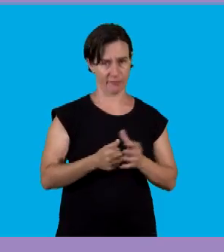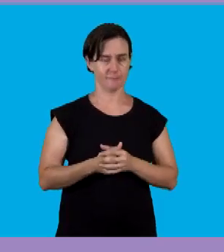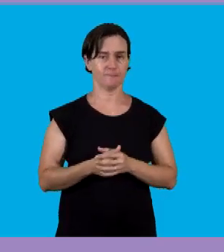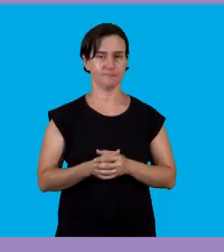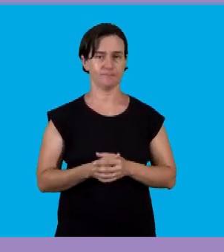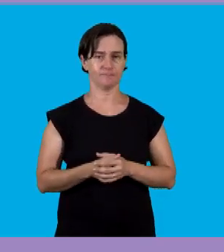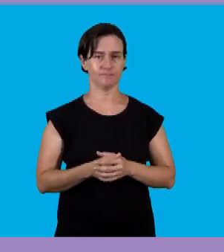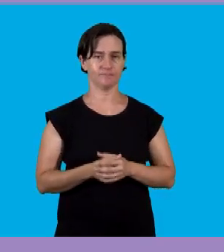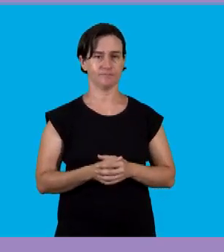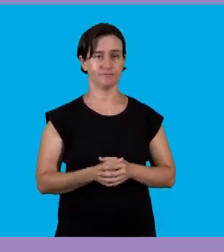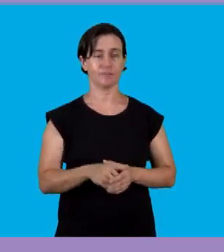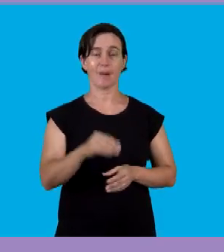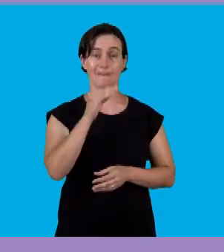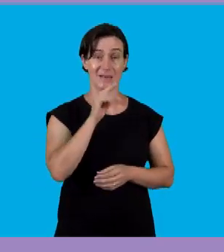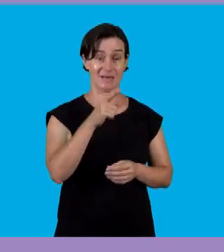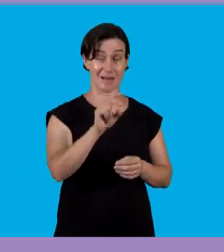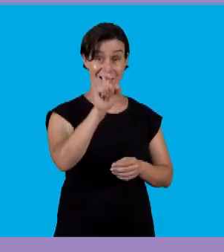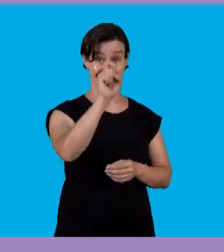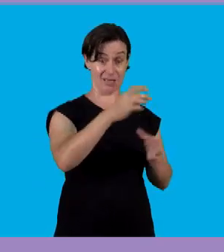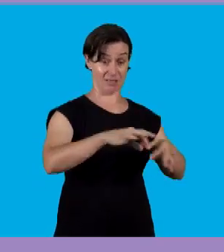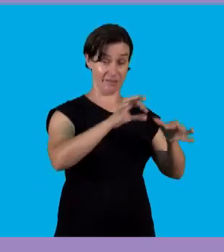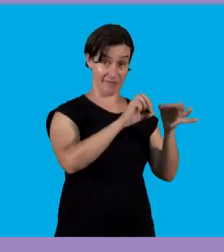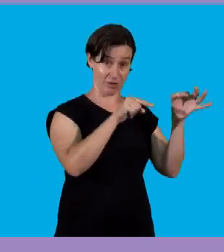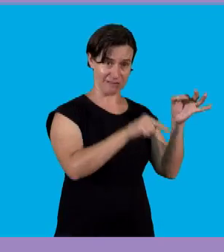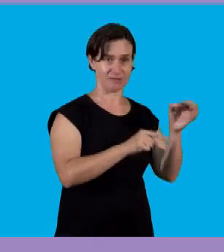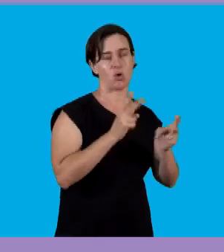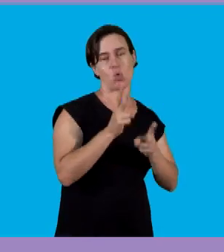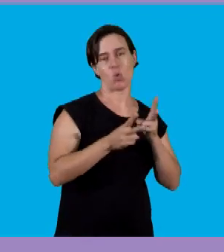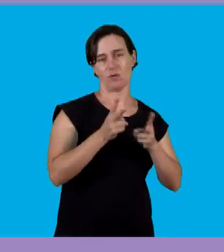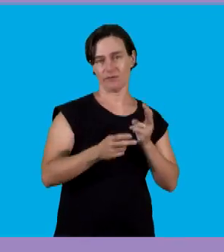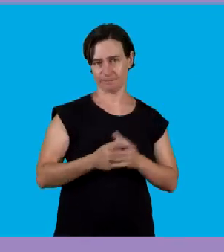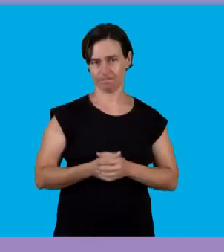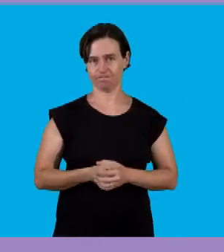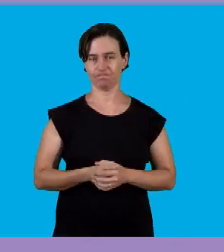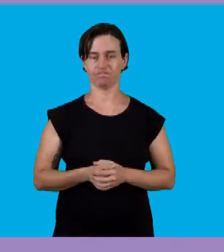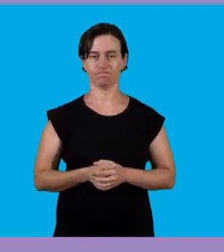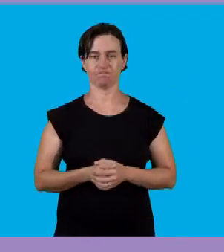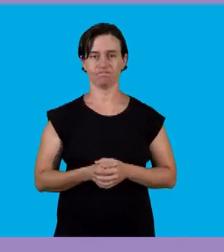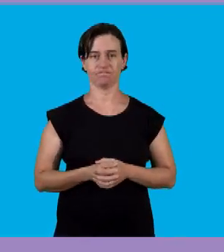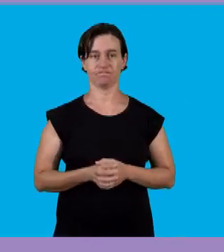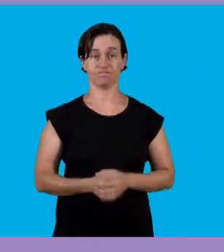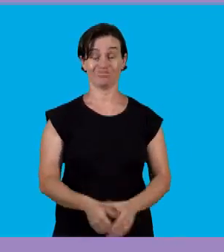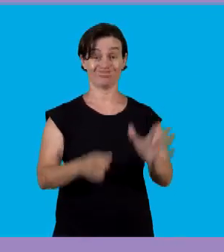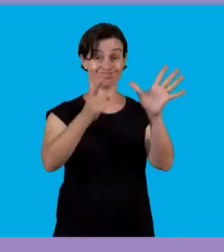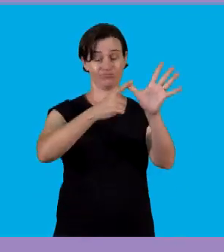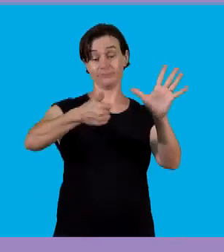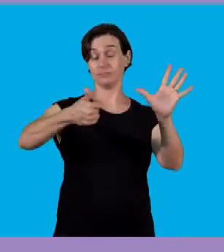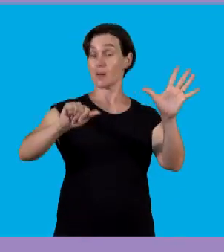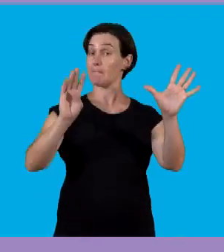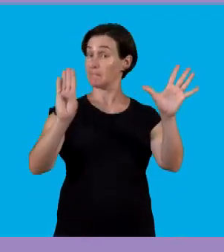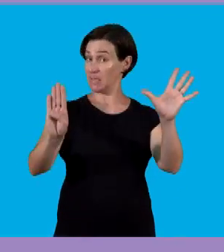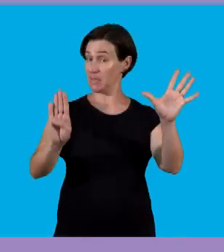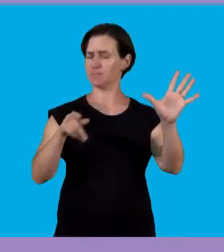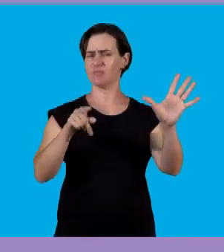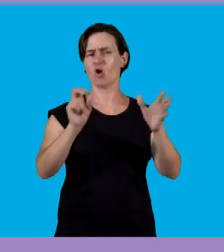12, which means the input value there was a 12. Now, when we go on to B, it says,